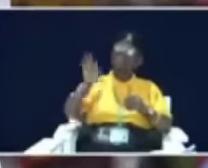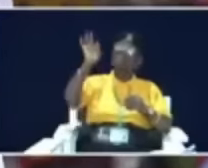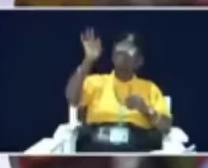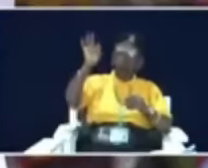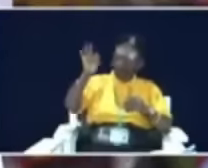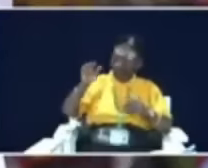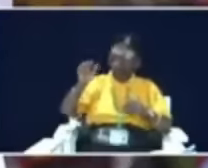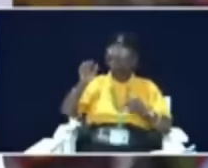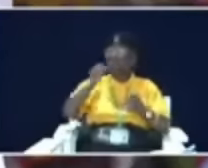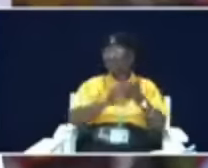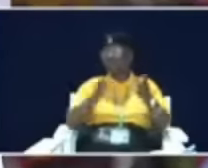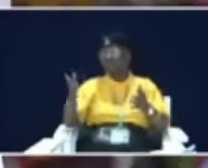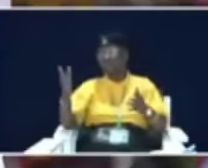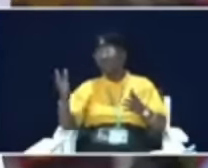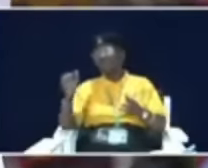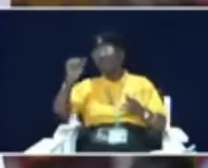And